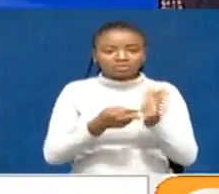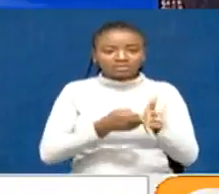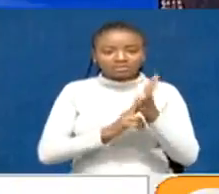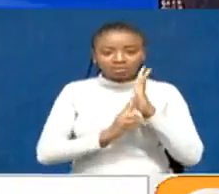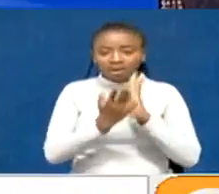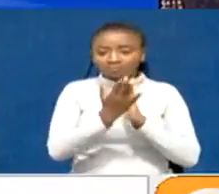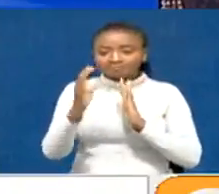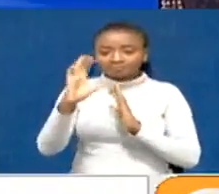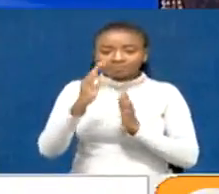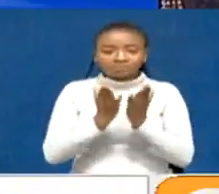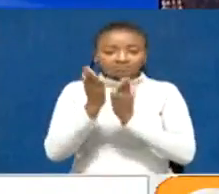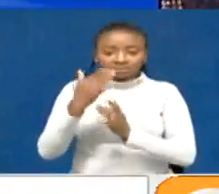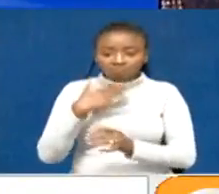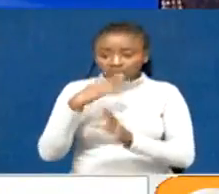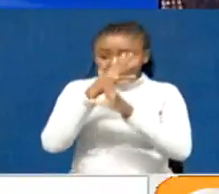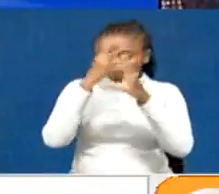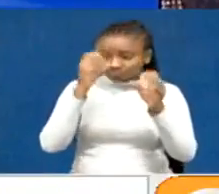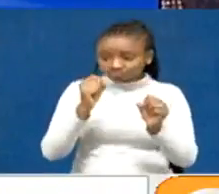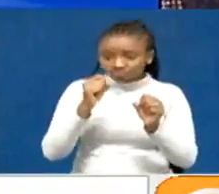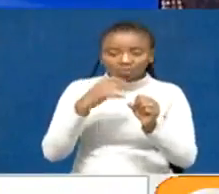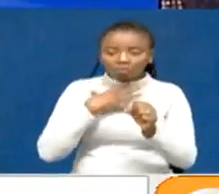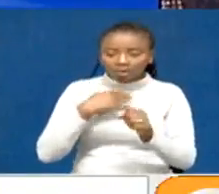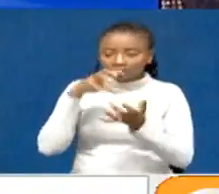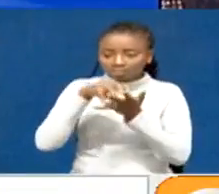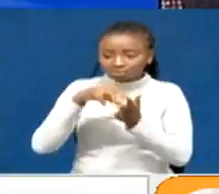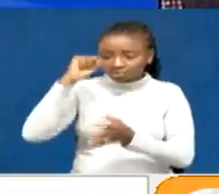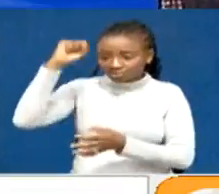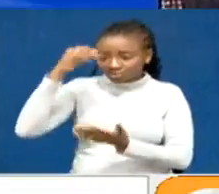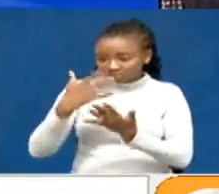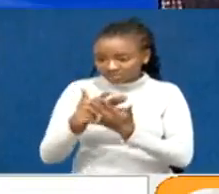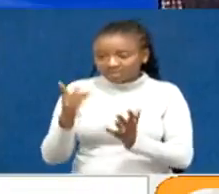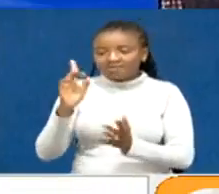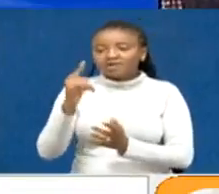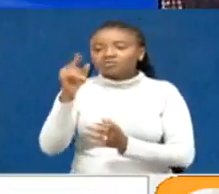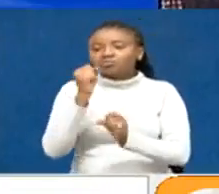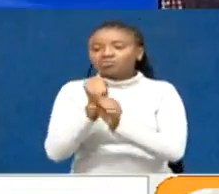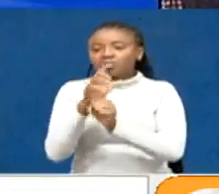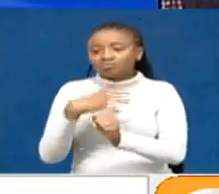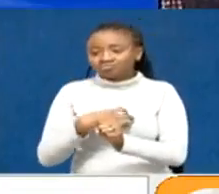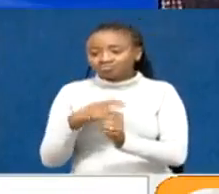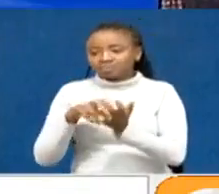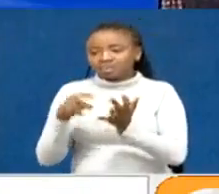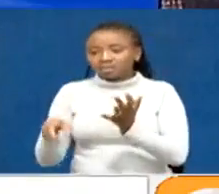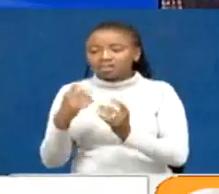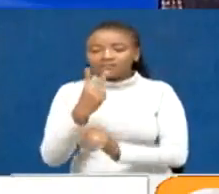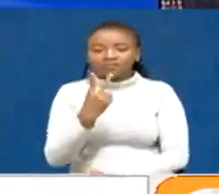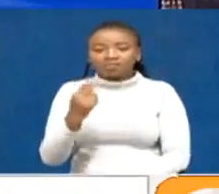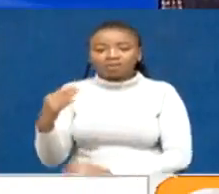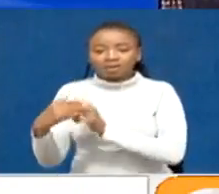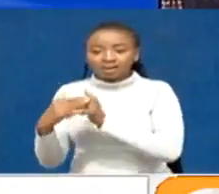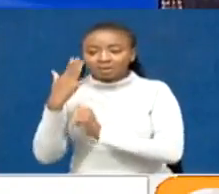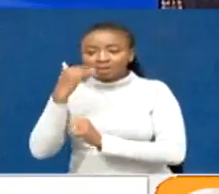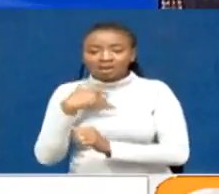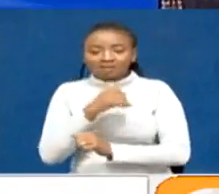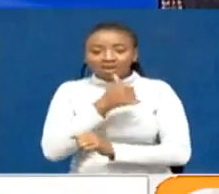civil servants seeking elective office to resign by February 9th after a member of the public moved to